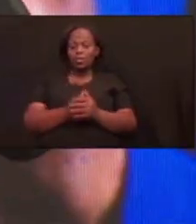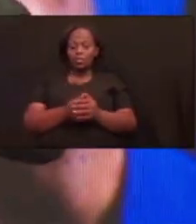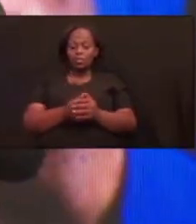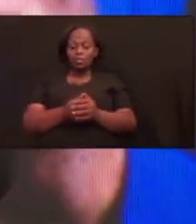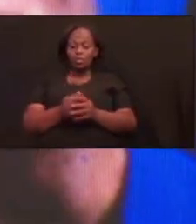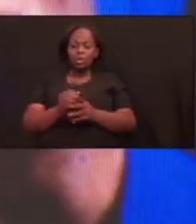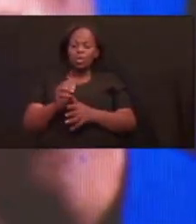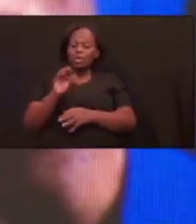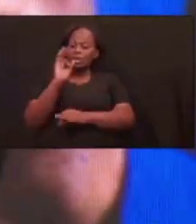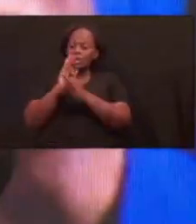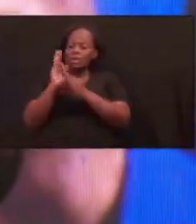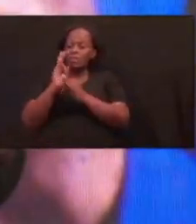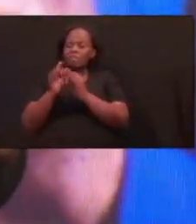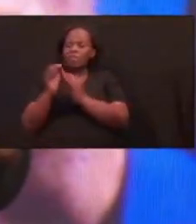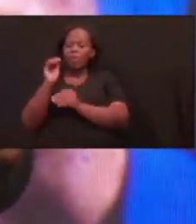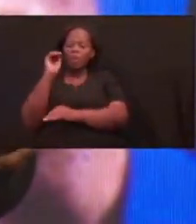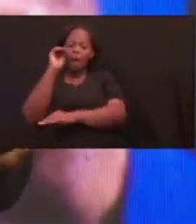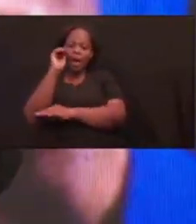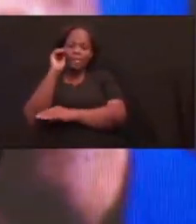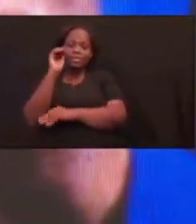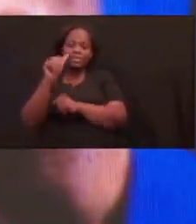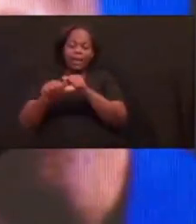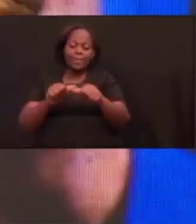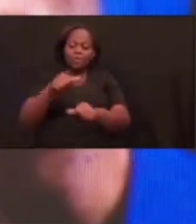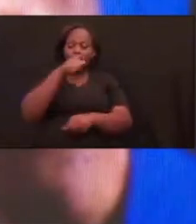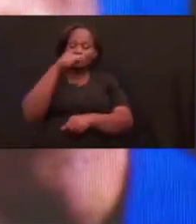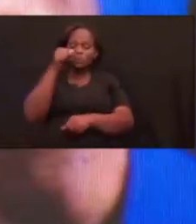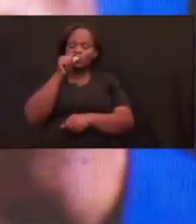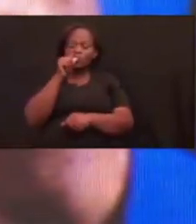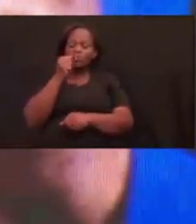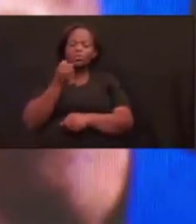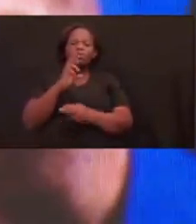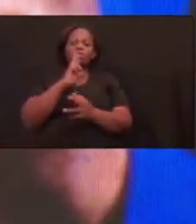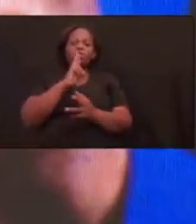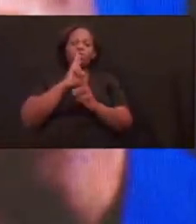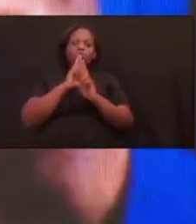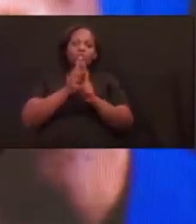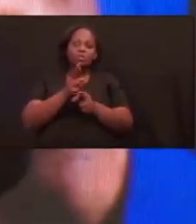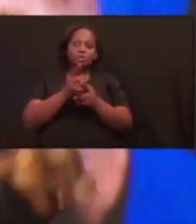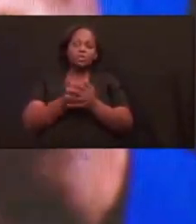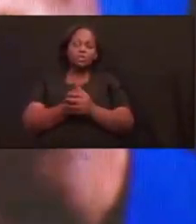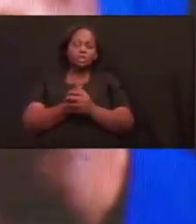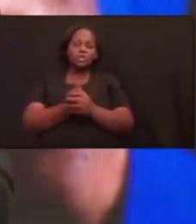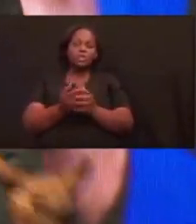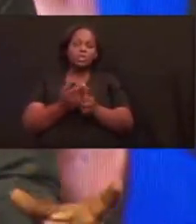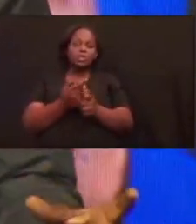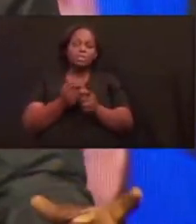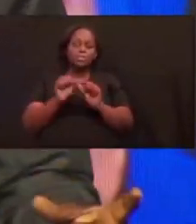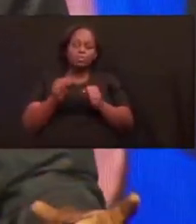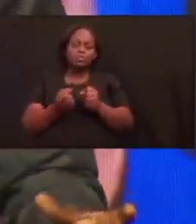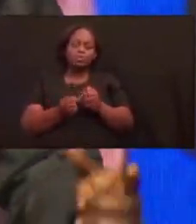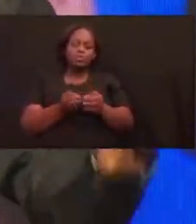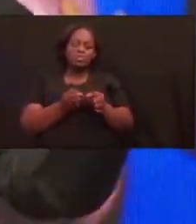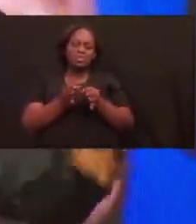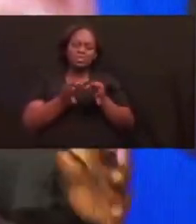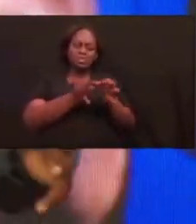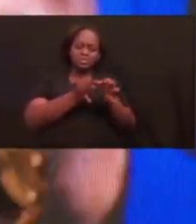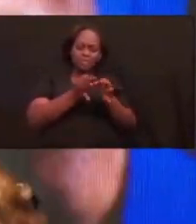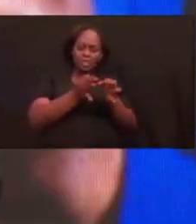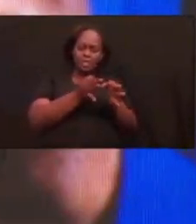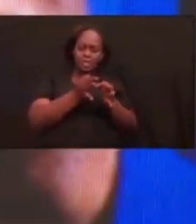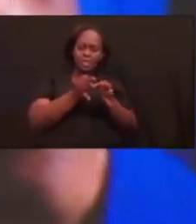me the secret of my results, I will, among the many things I will tell you, I will describe for you the